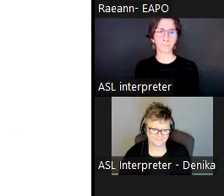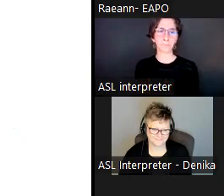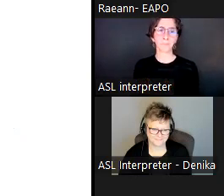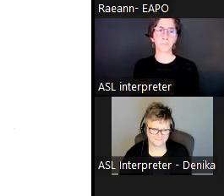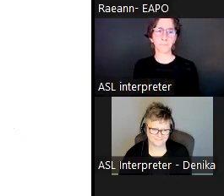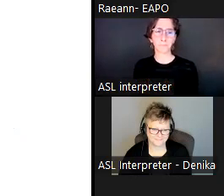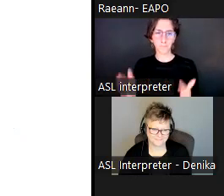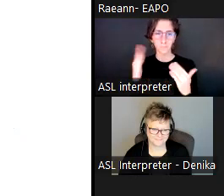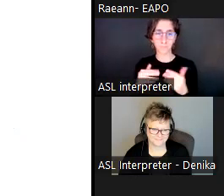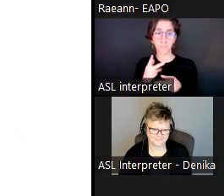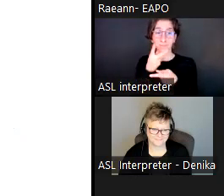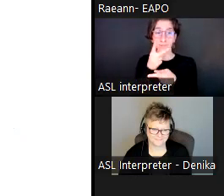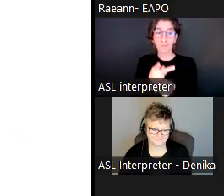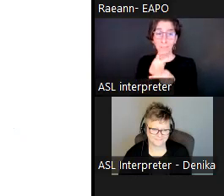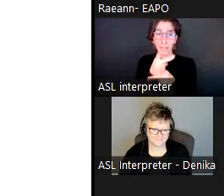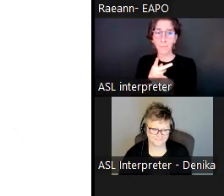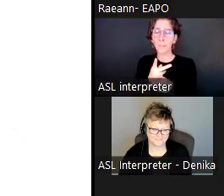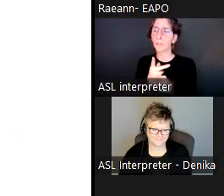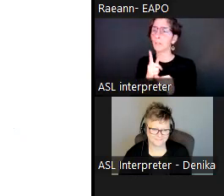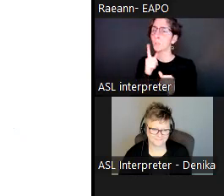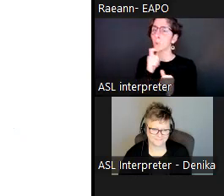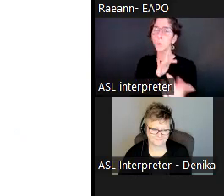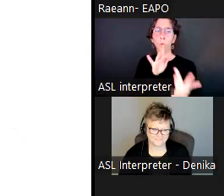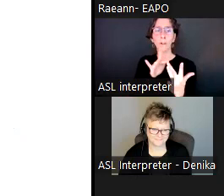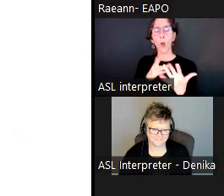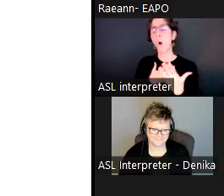Beware of individuals quickly professing their love to you.